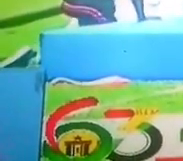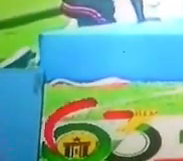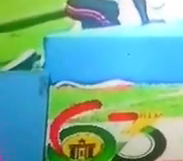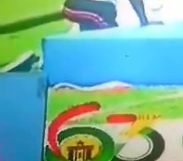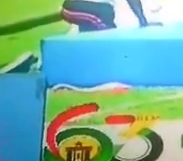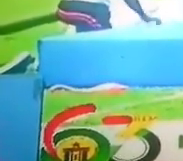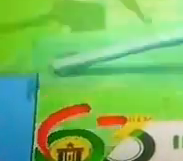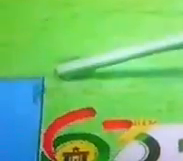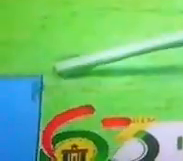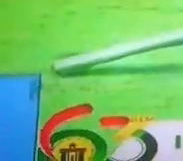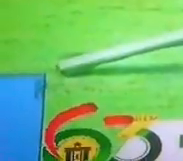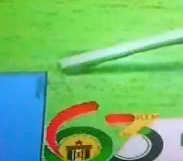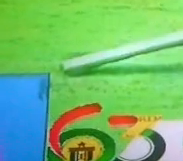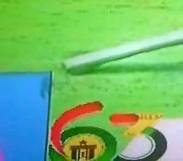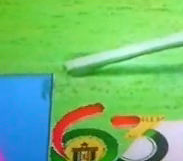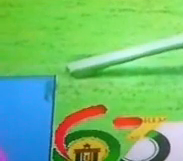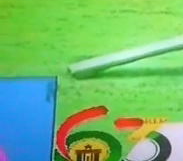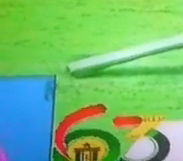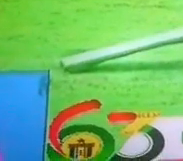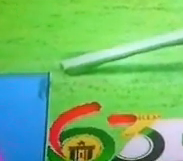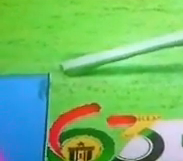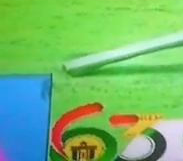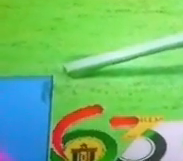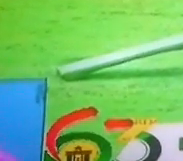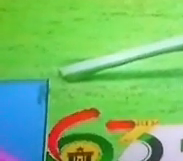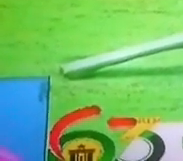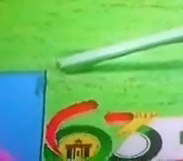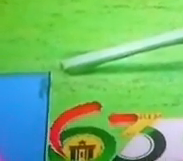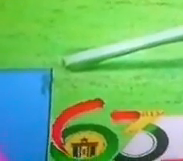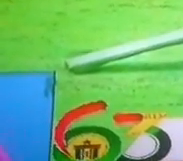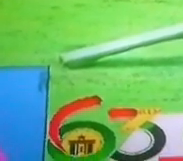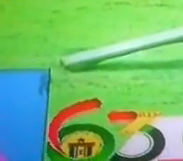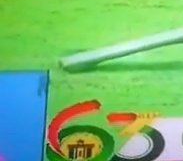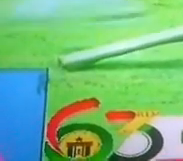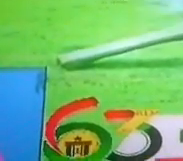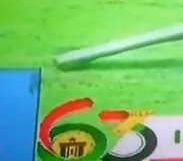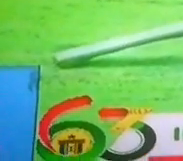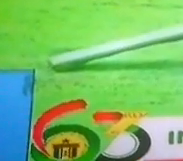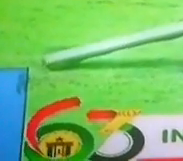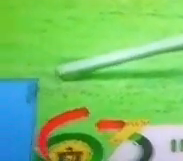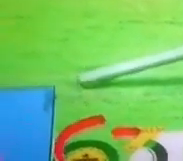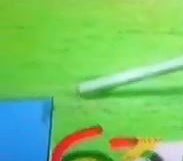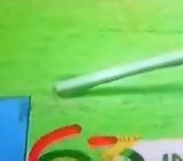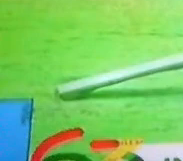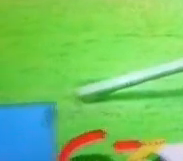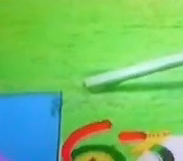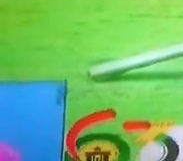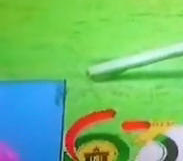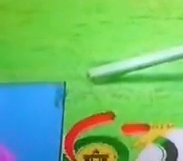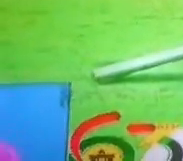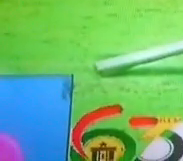This is still the armed forces, the Ghana Armed Forces, displaying